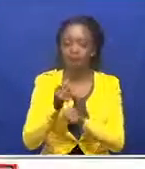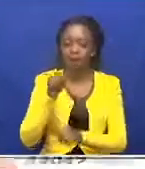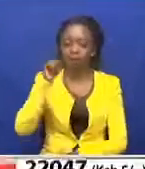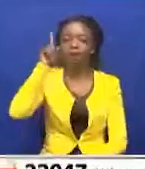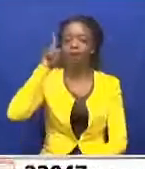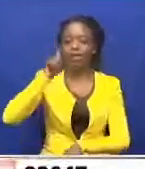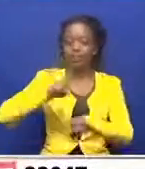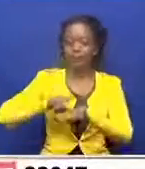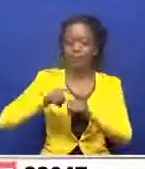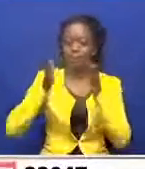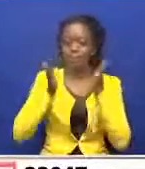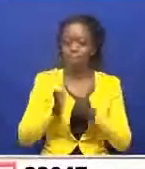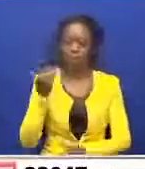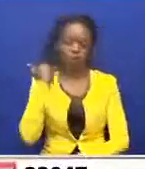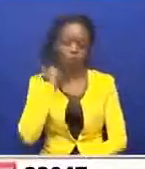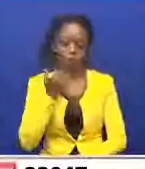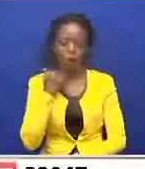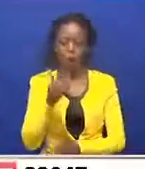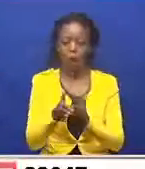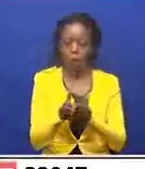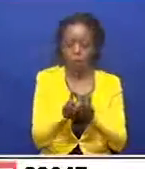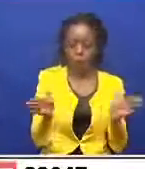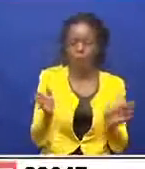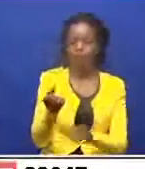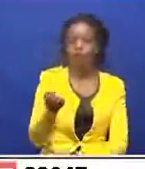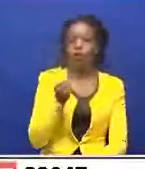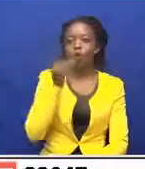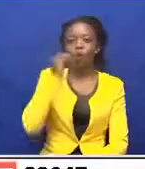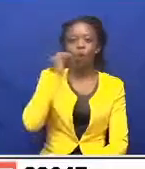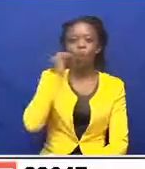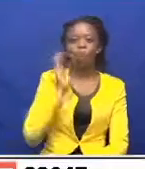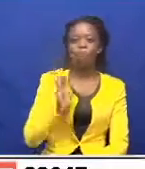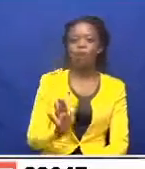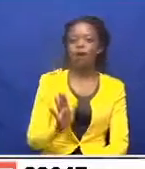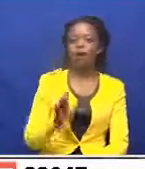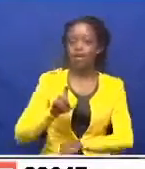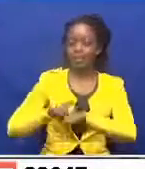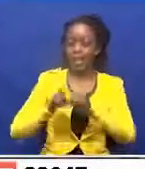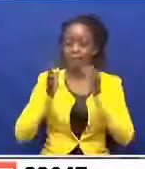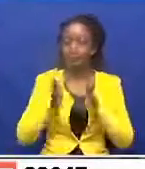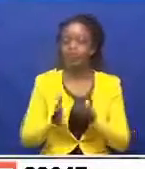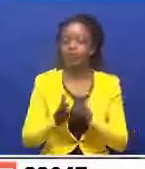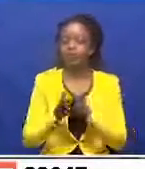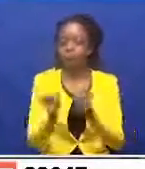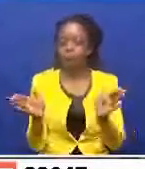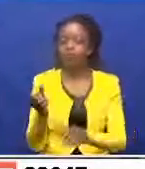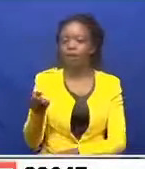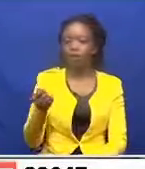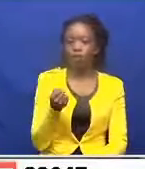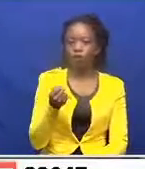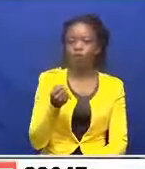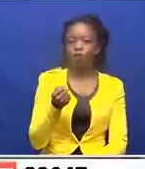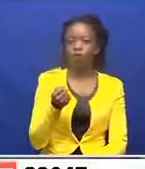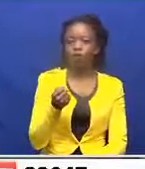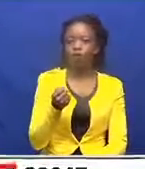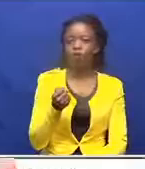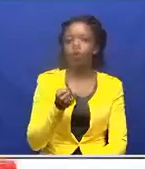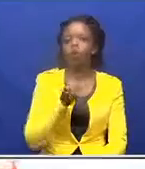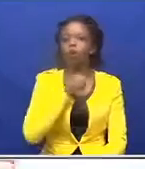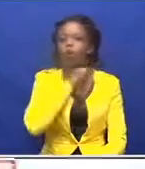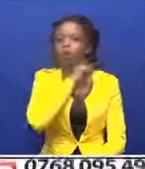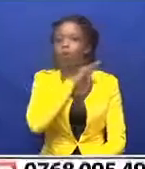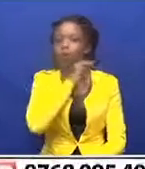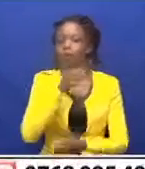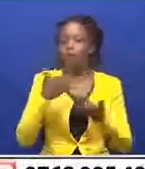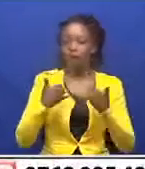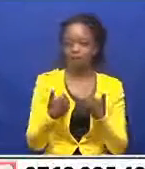intruder attempts to open any door at his home. Mtu akifungua mlango inaanza kupiga makelele